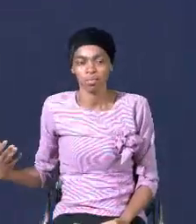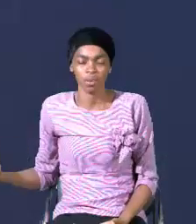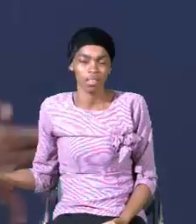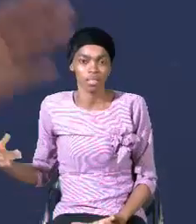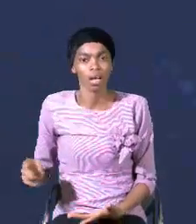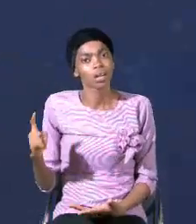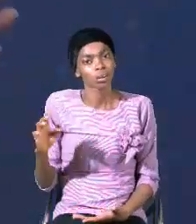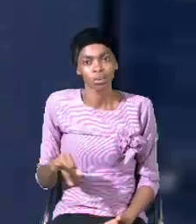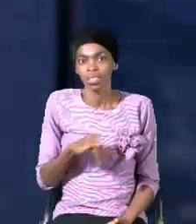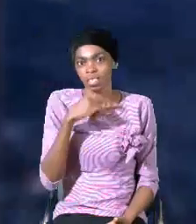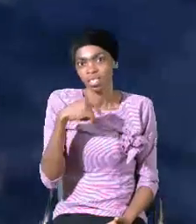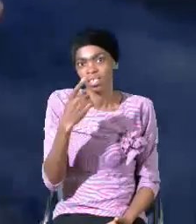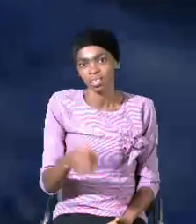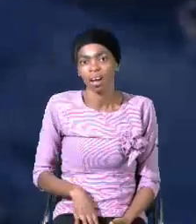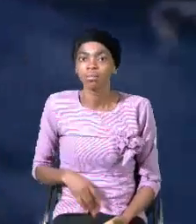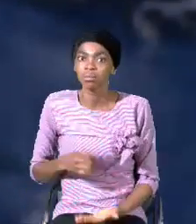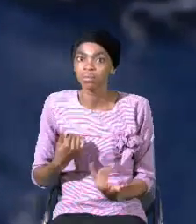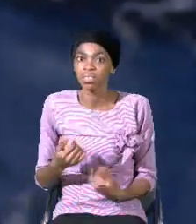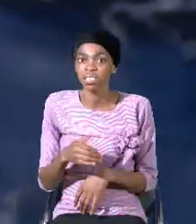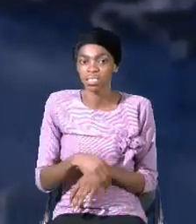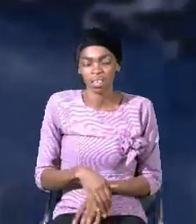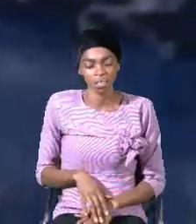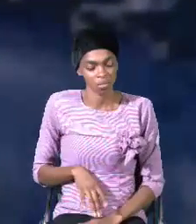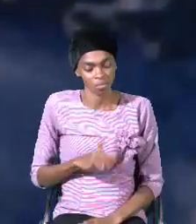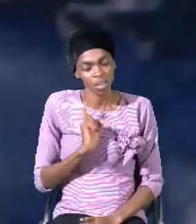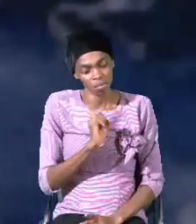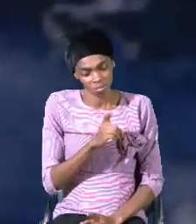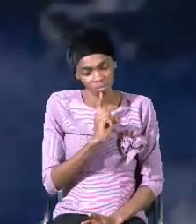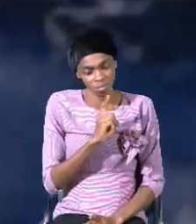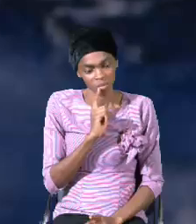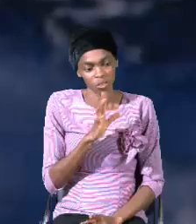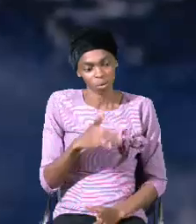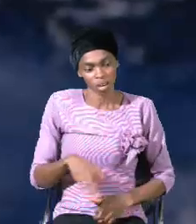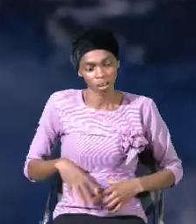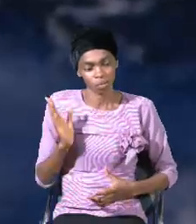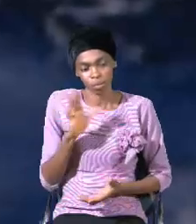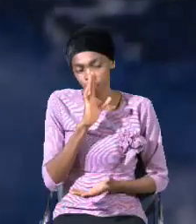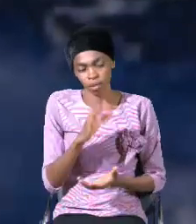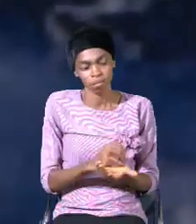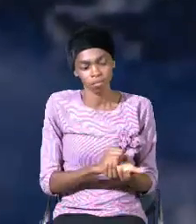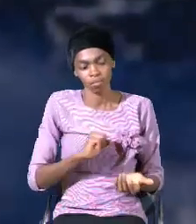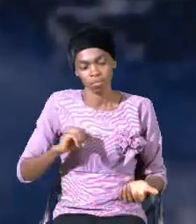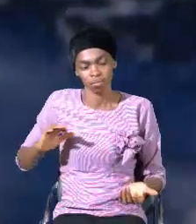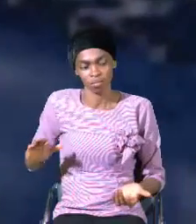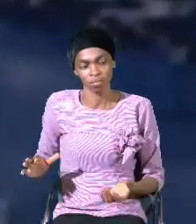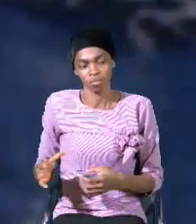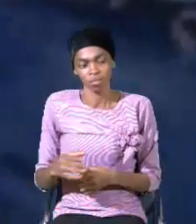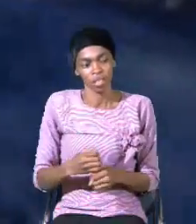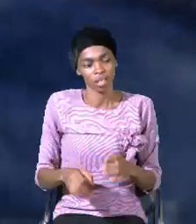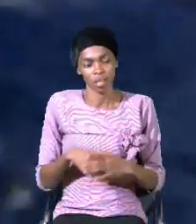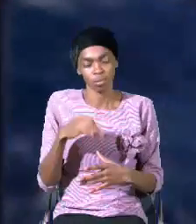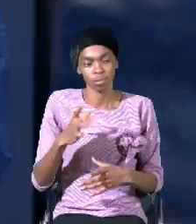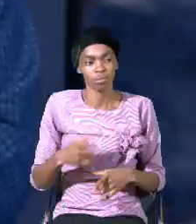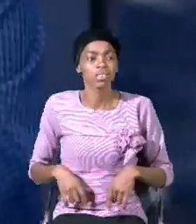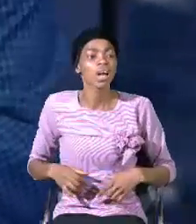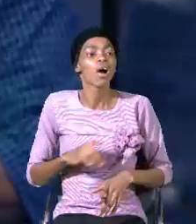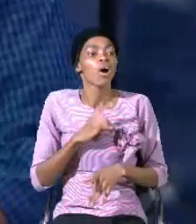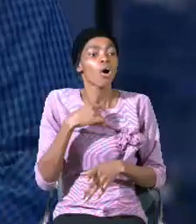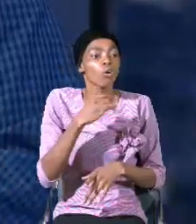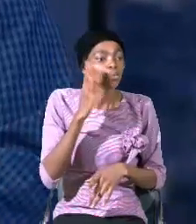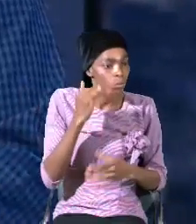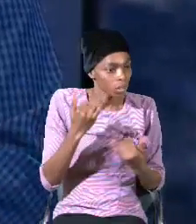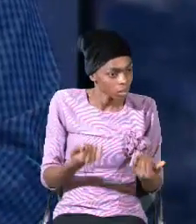day, your life will be taken away from you, and then you go to the other side. Who shall those things be that you